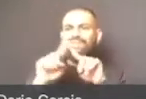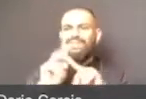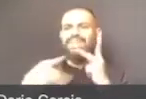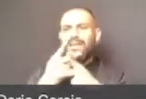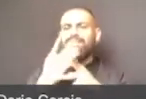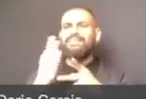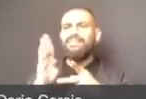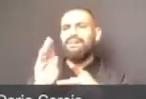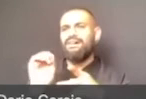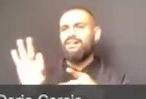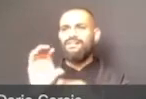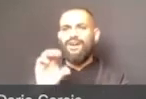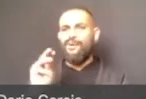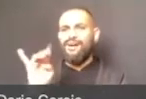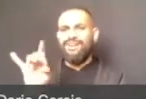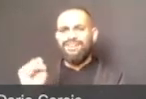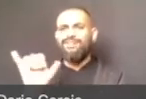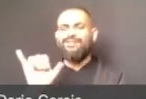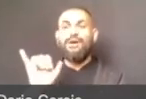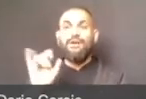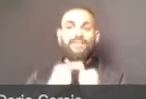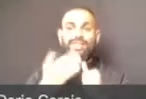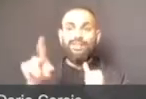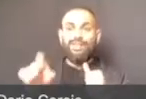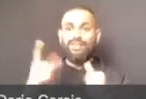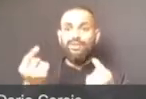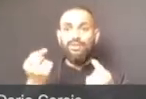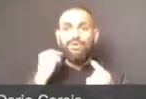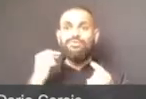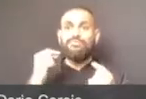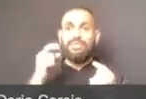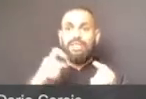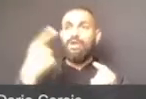the first step you'll need to take to do business with CPS Energy is you will go to